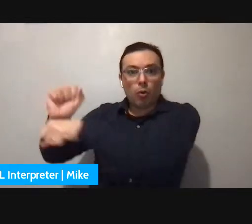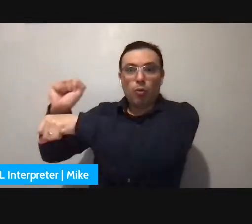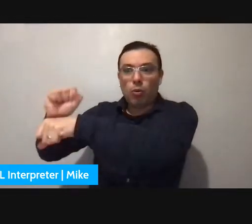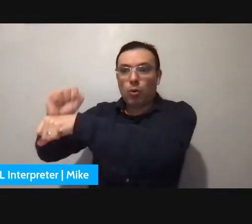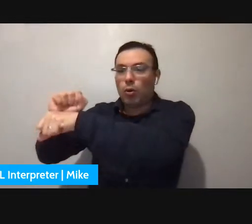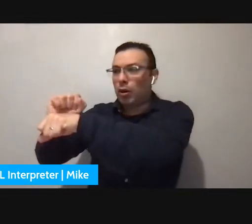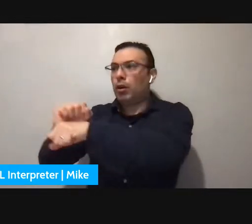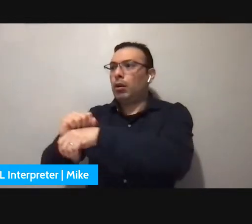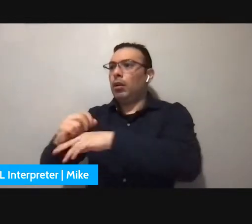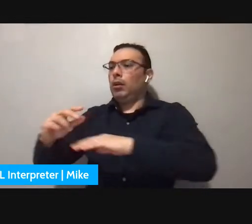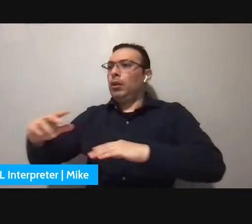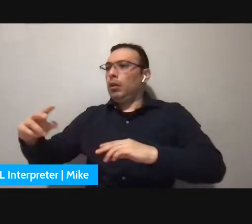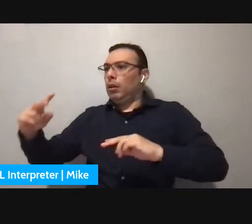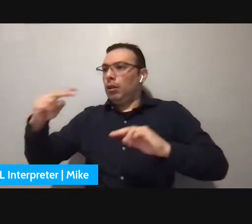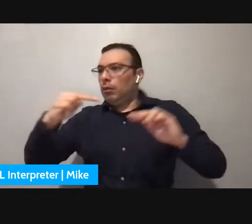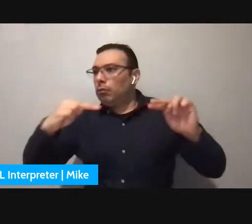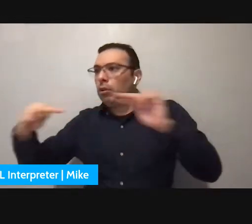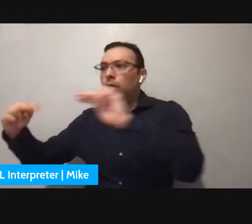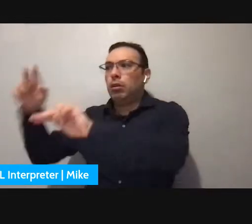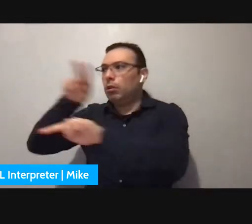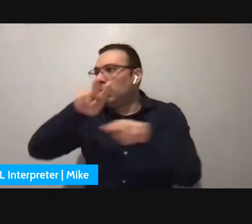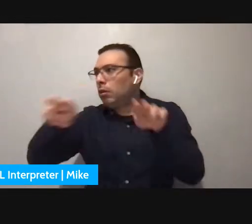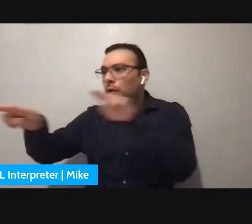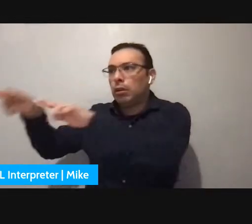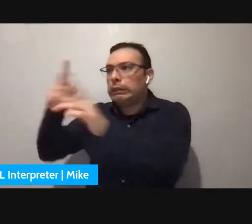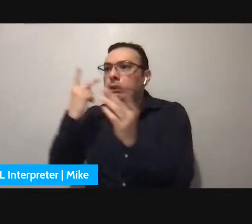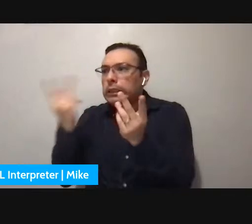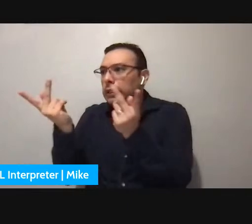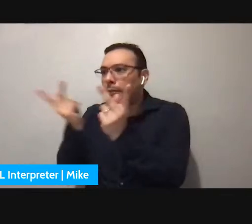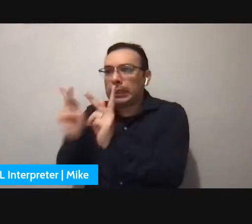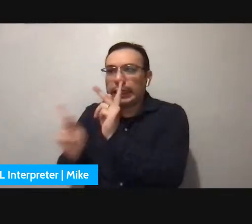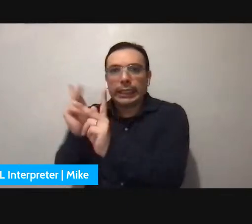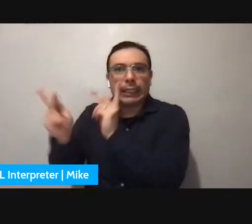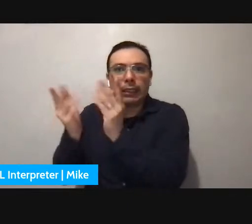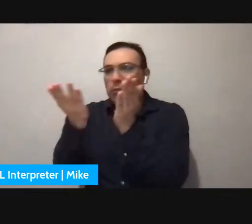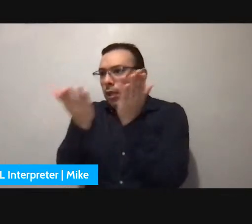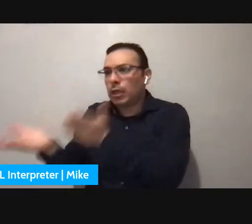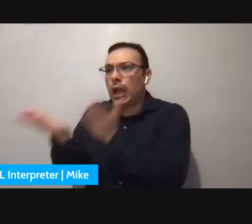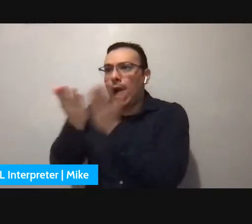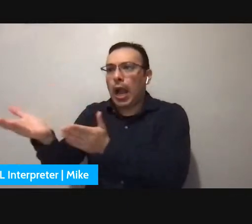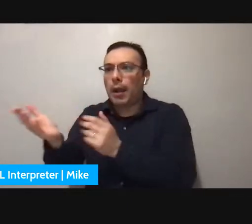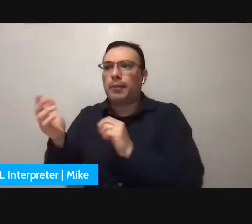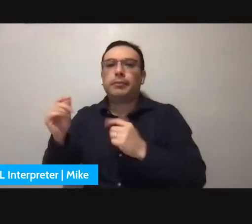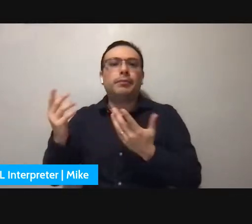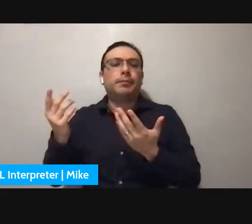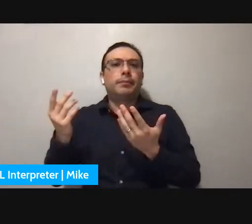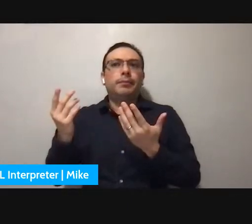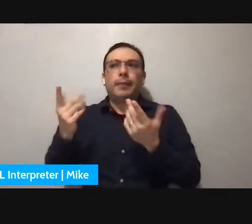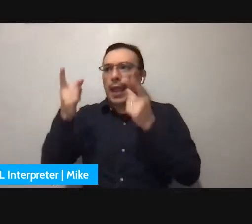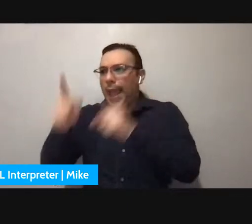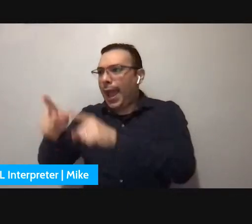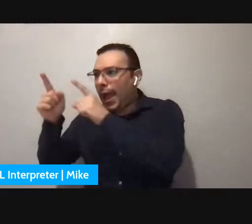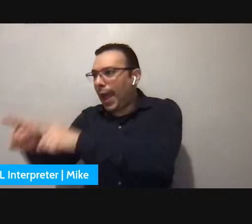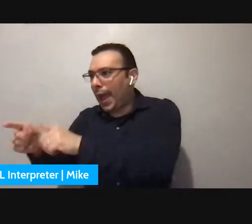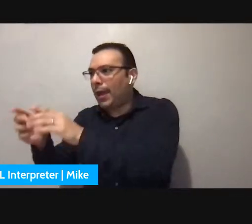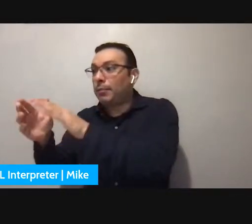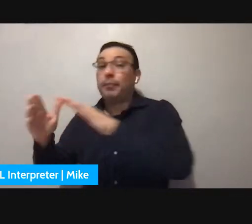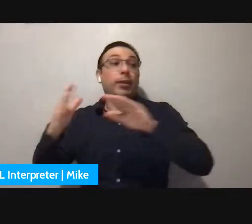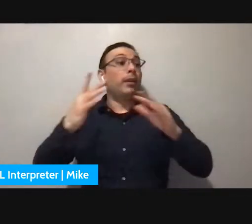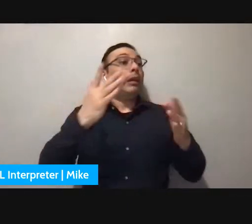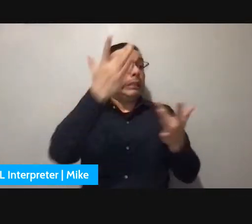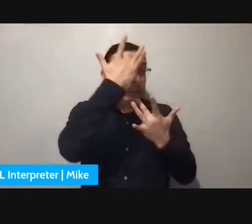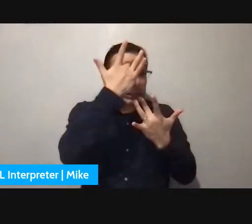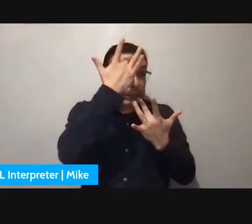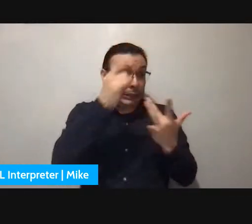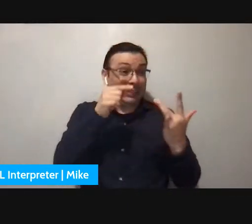so very much kind of understand kind of everything that's happened in terms of what's going on in terms of the work